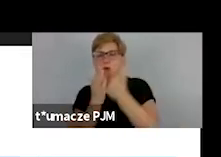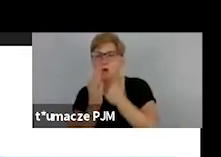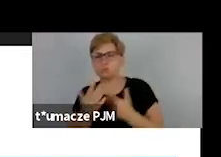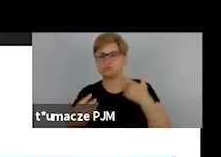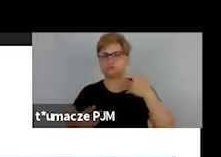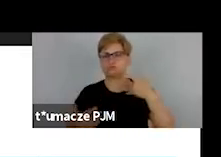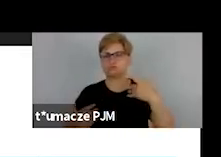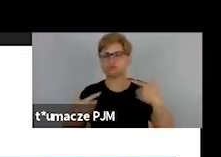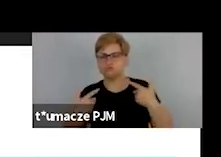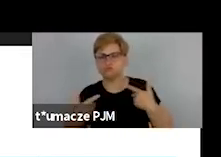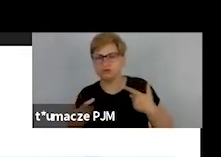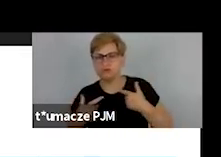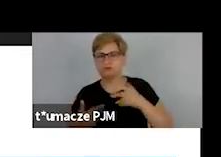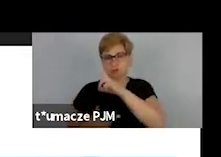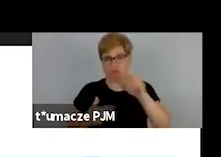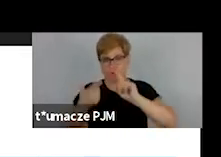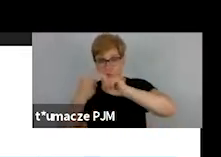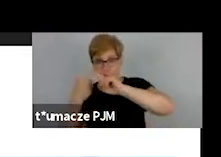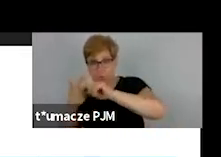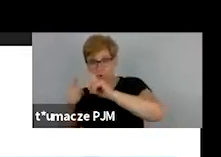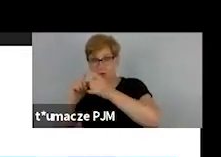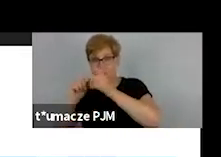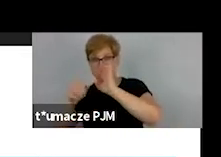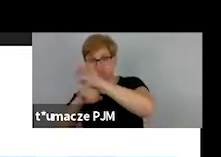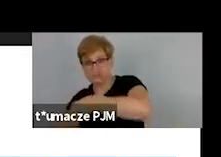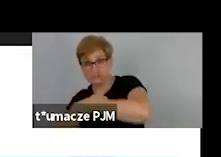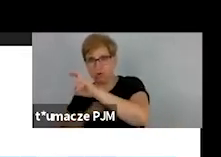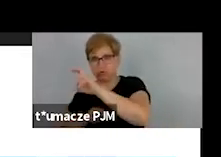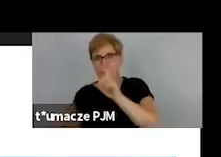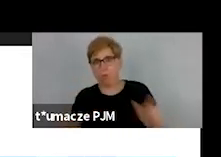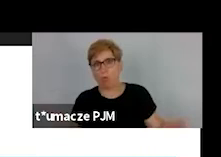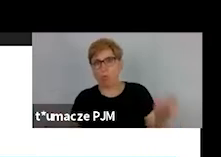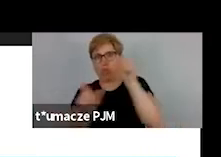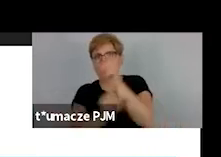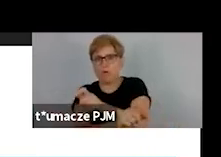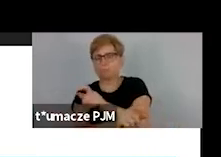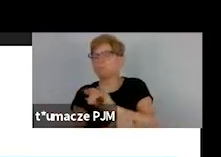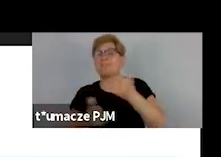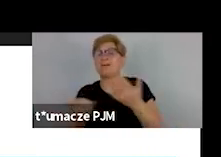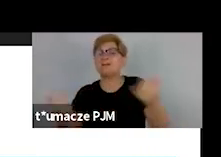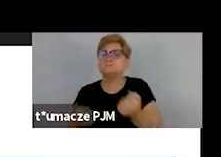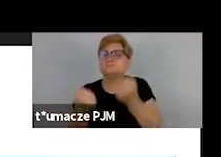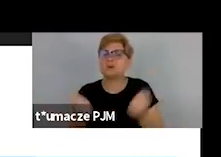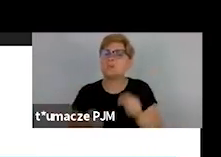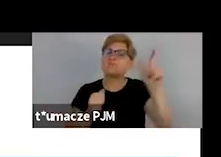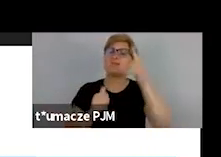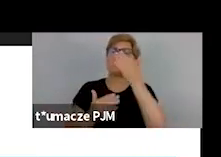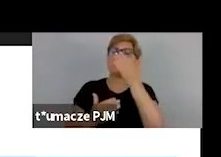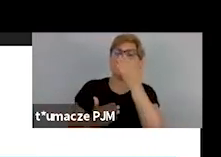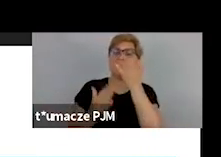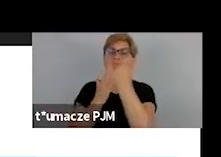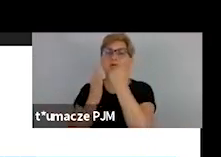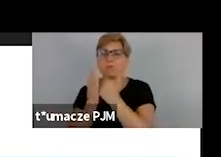have dignity? They're more likely to use violence. And a simple study done in the US where they